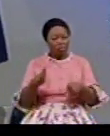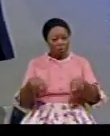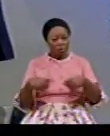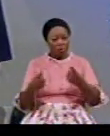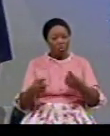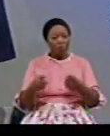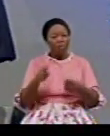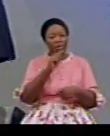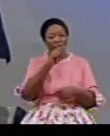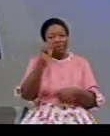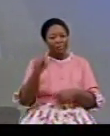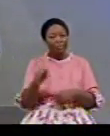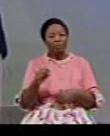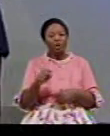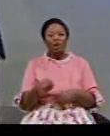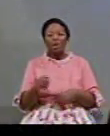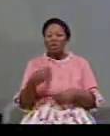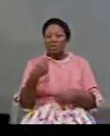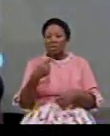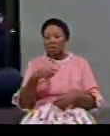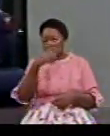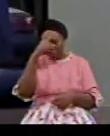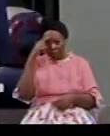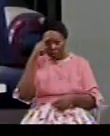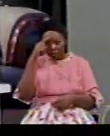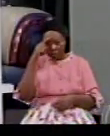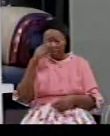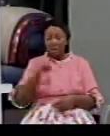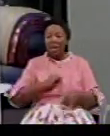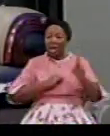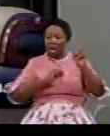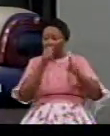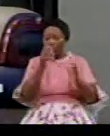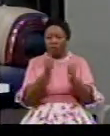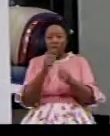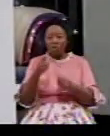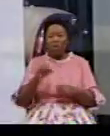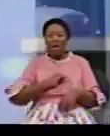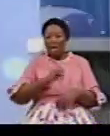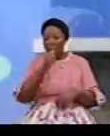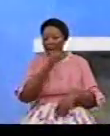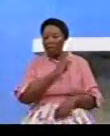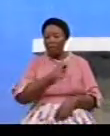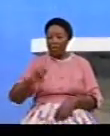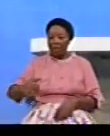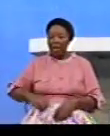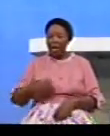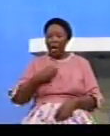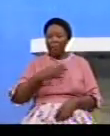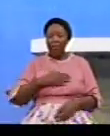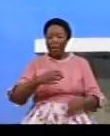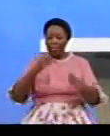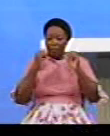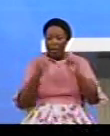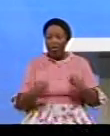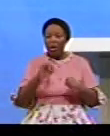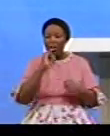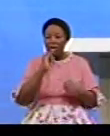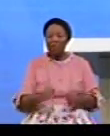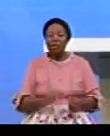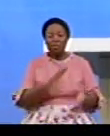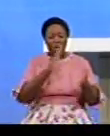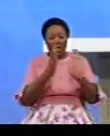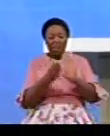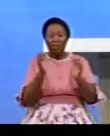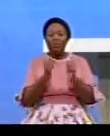Redeemer revives the one who's totally collapsed and my power helpless, with